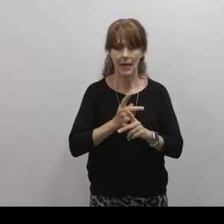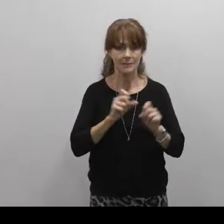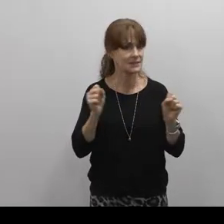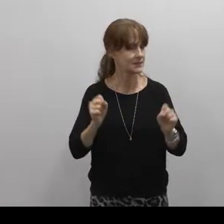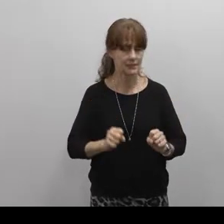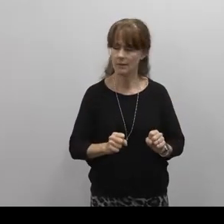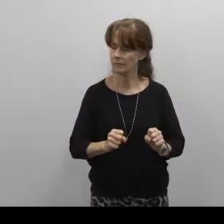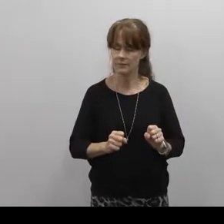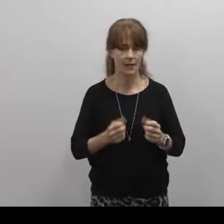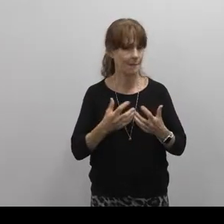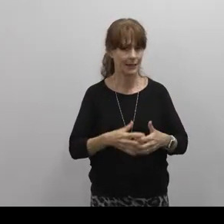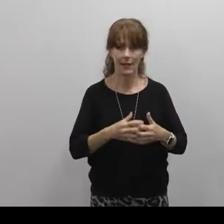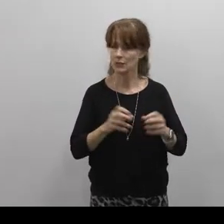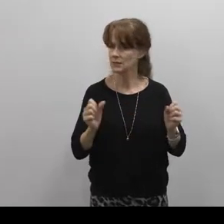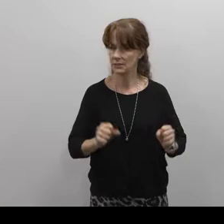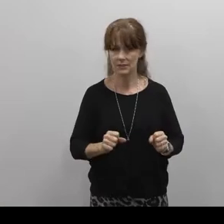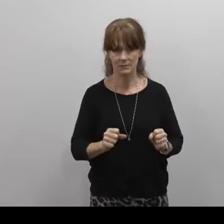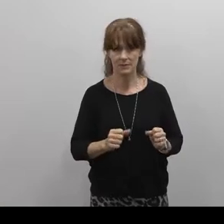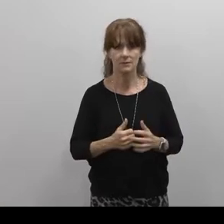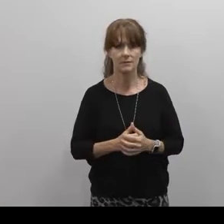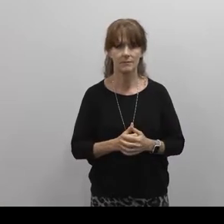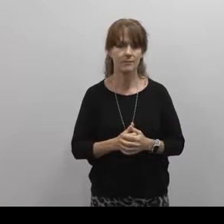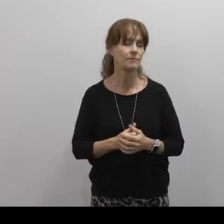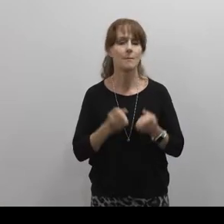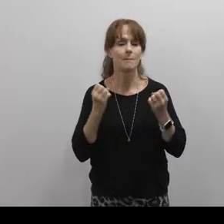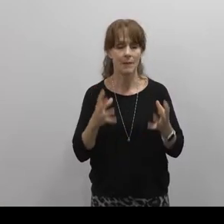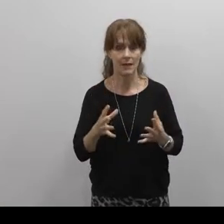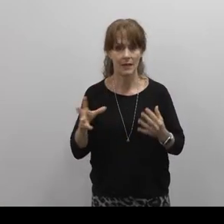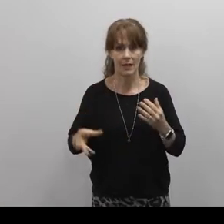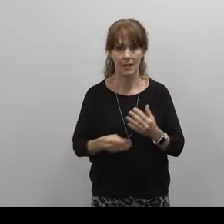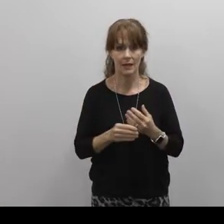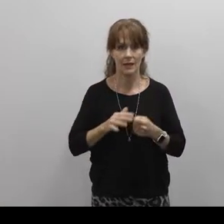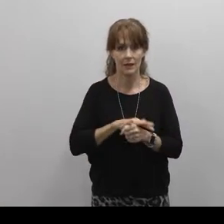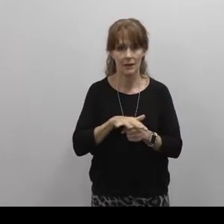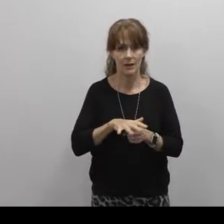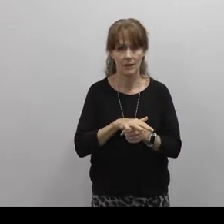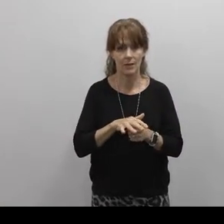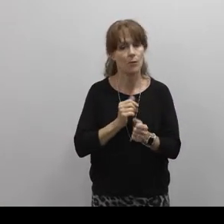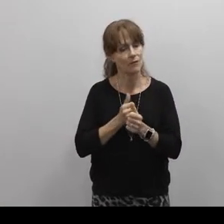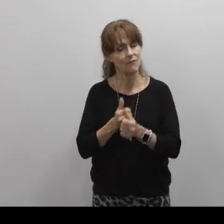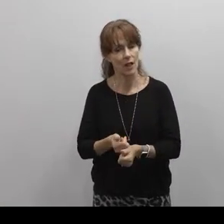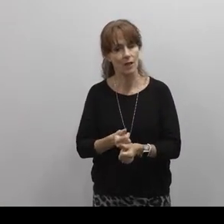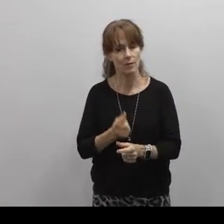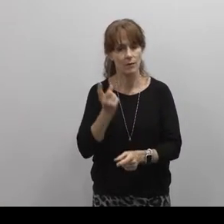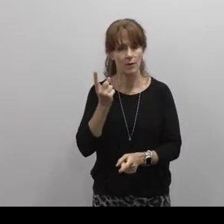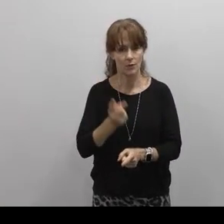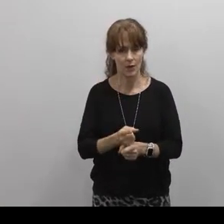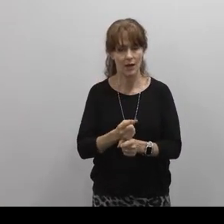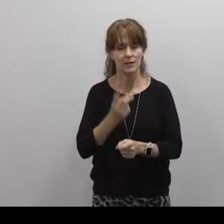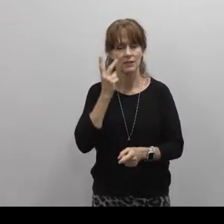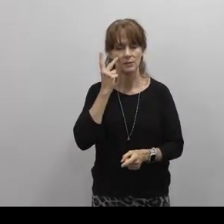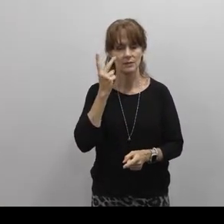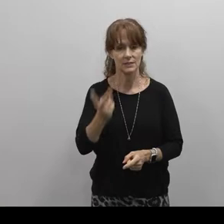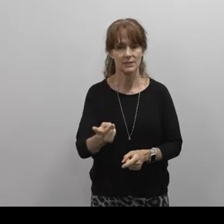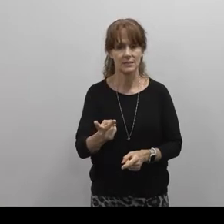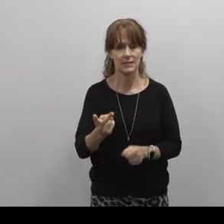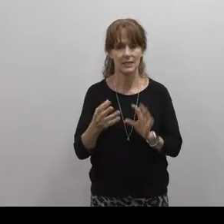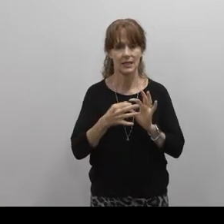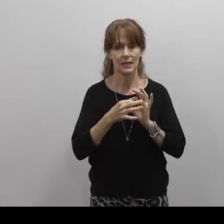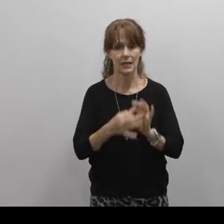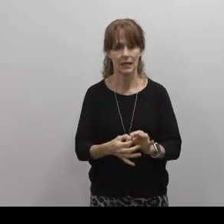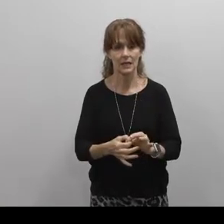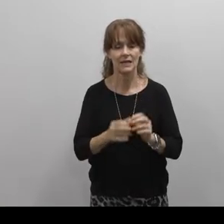systems and mechanical systems, right? There's a number of additional categories that are going to follow, but you're absolutely going to see that connection